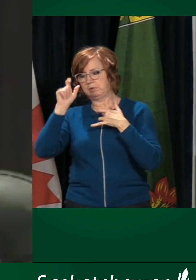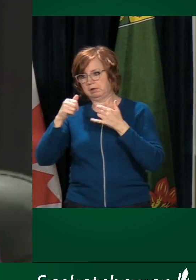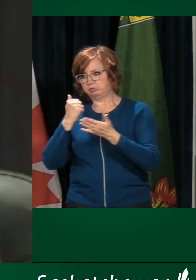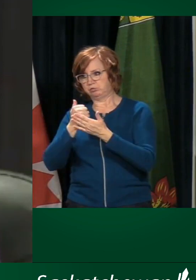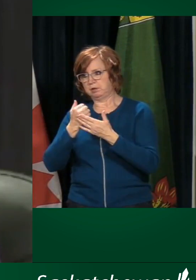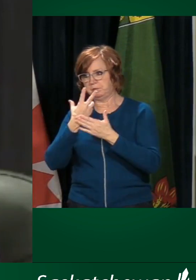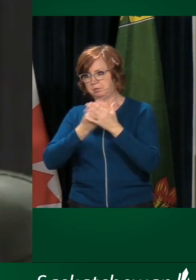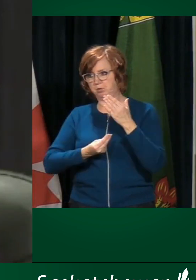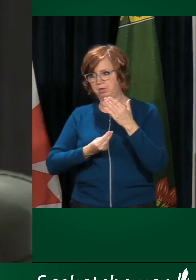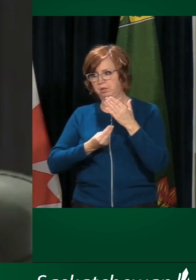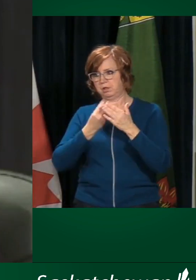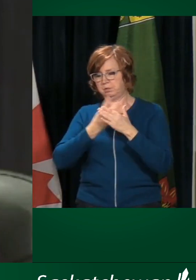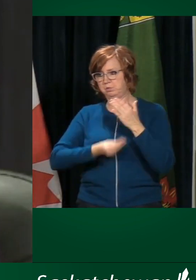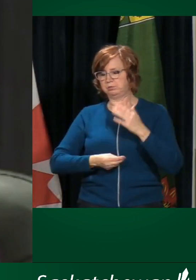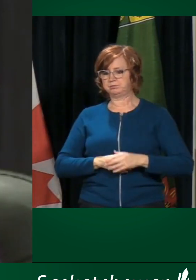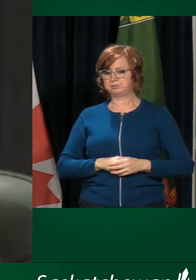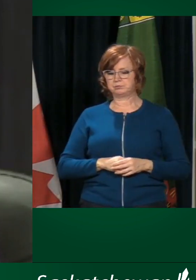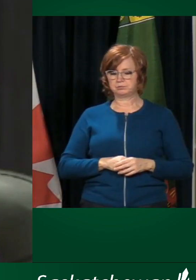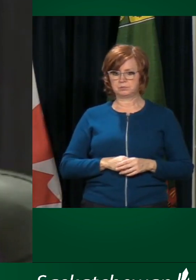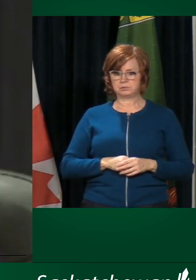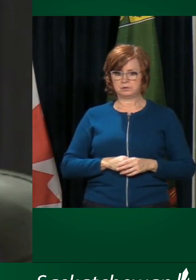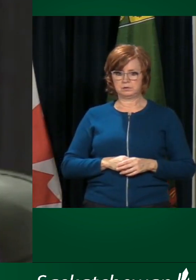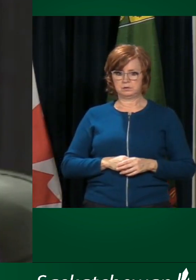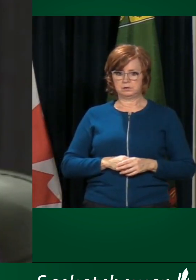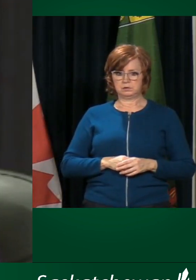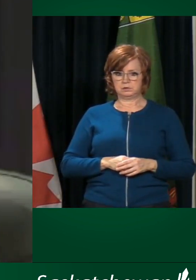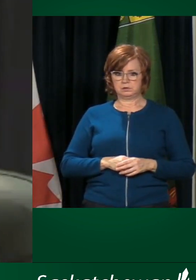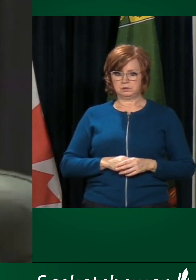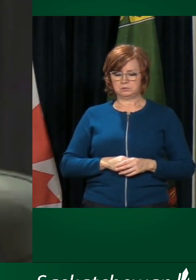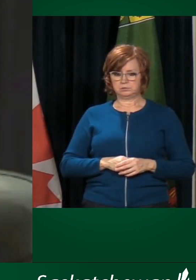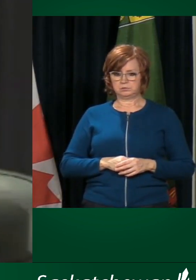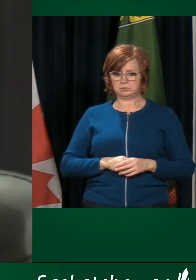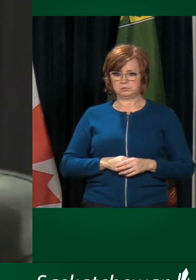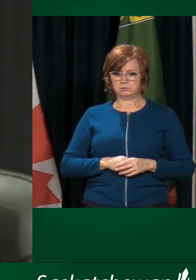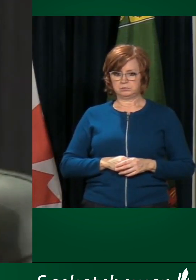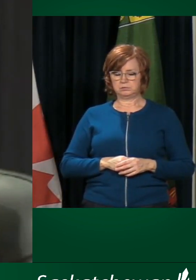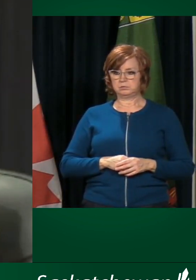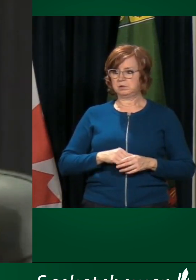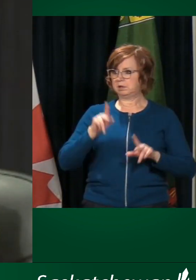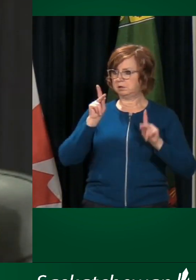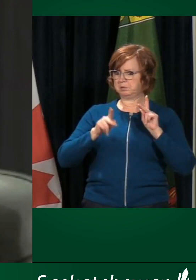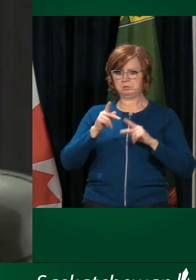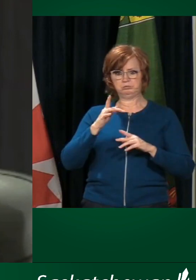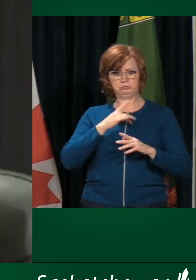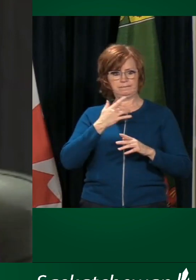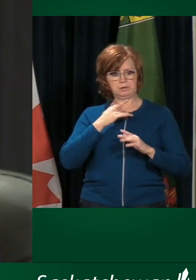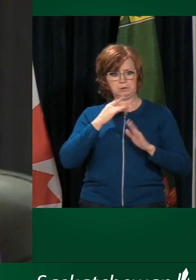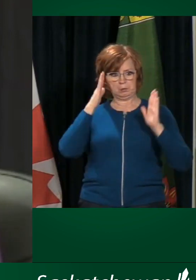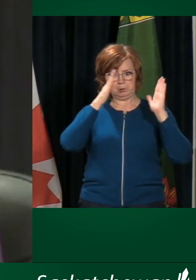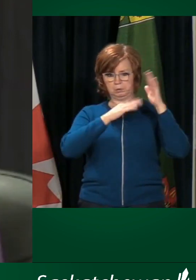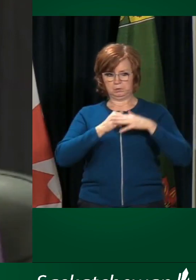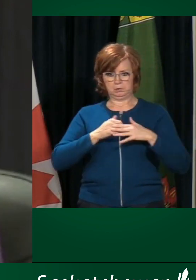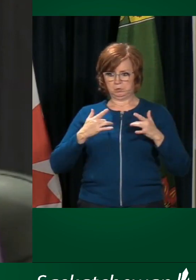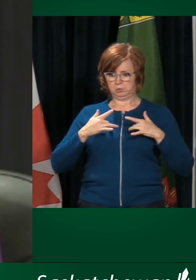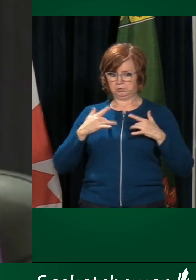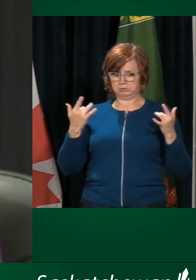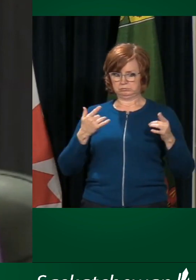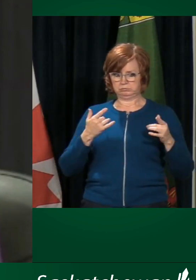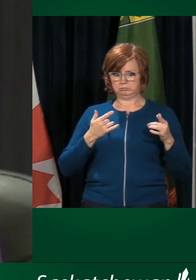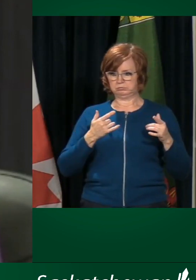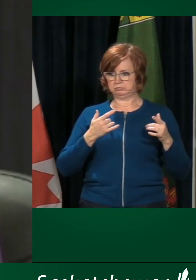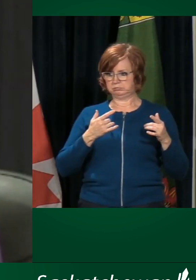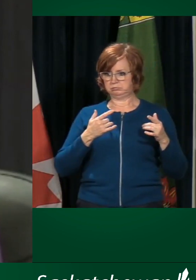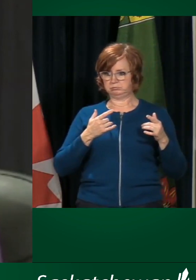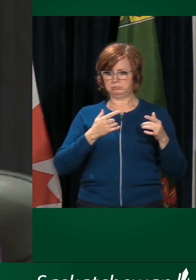there that are both concerned about, you know, what's happening out there in the healthcare community, but also at the same time, you know, COVID is not